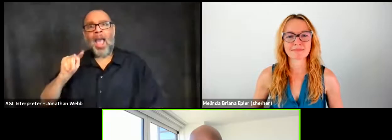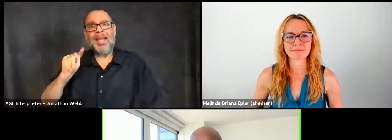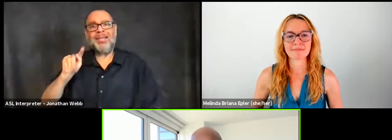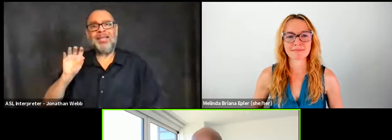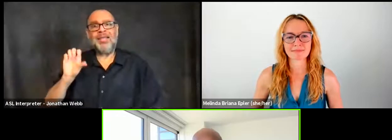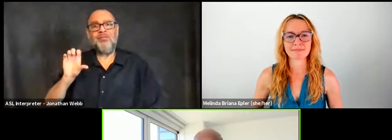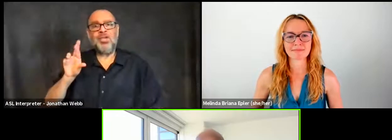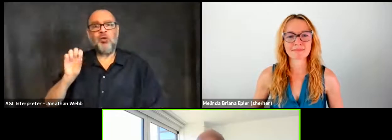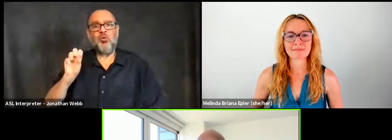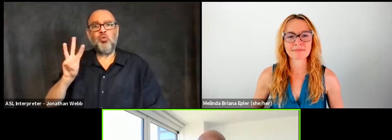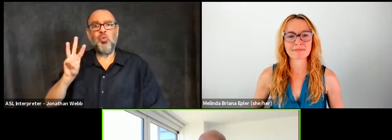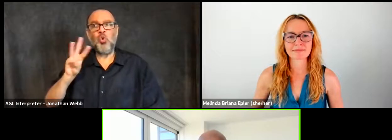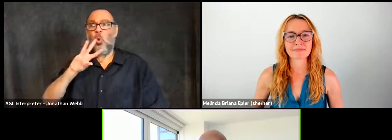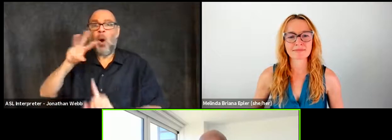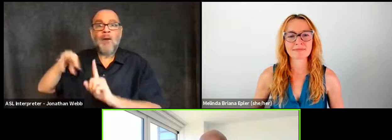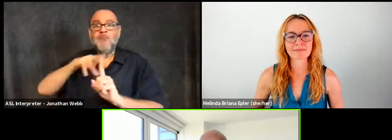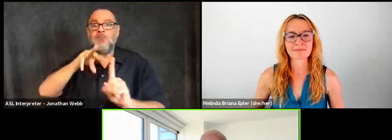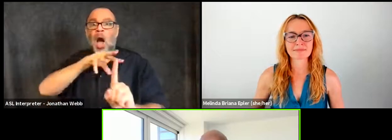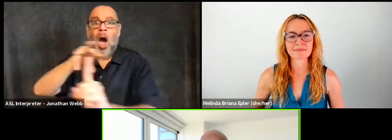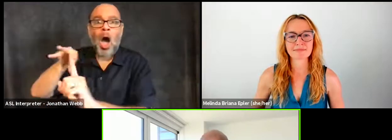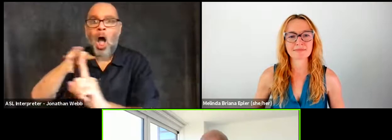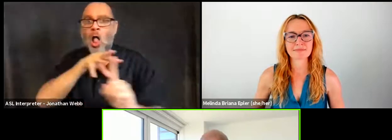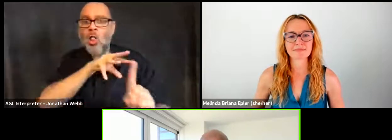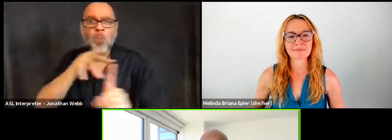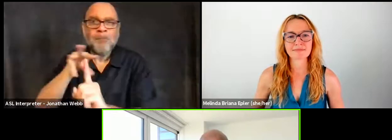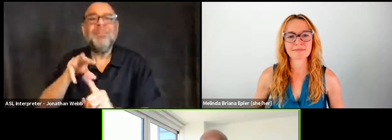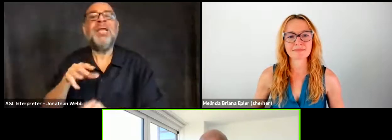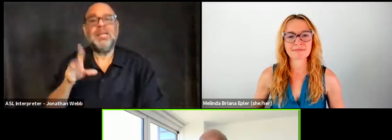around, a TV show around the world.